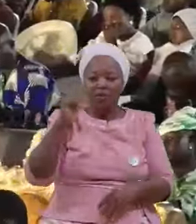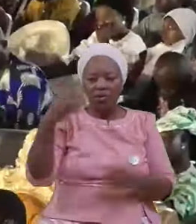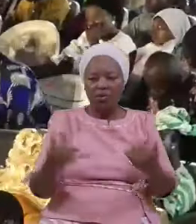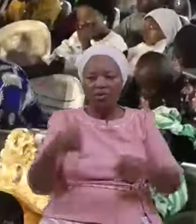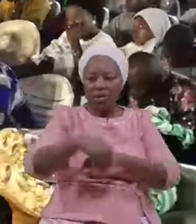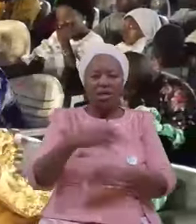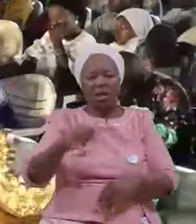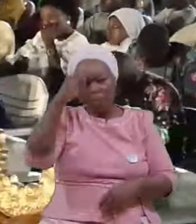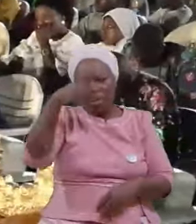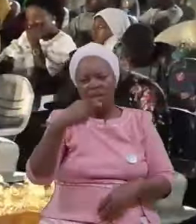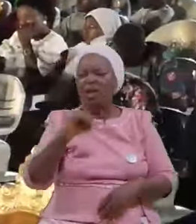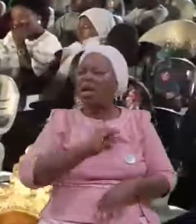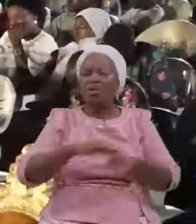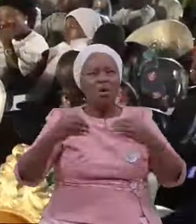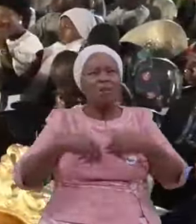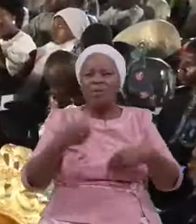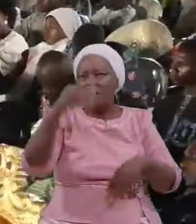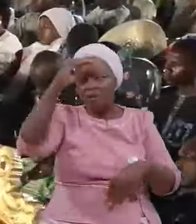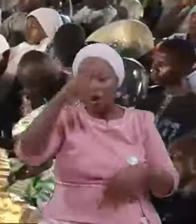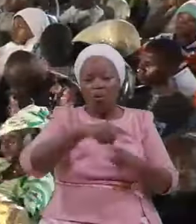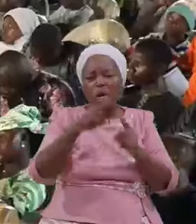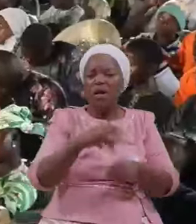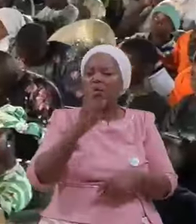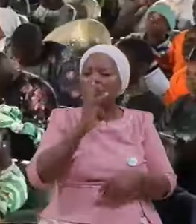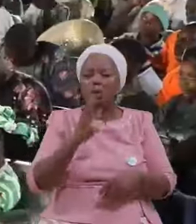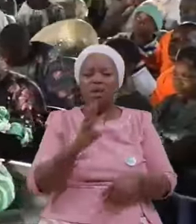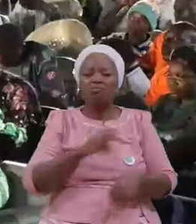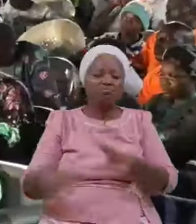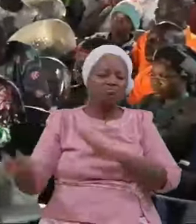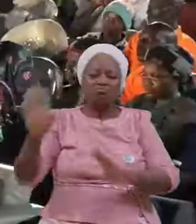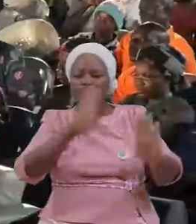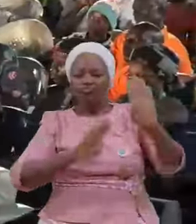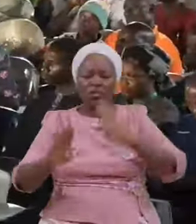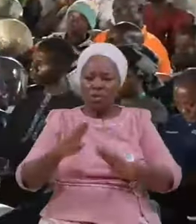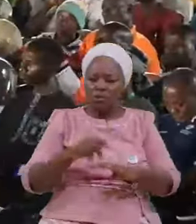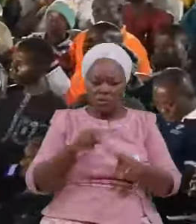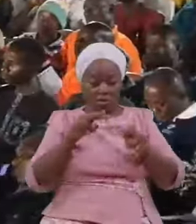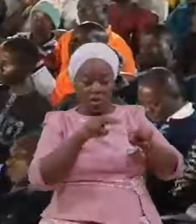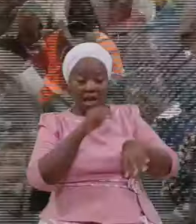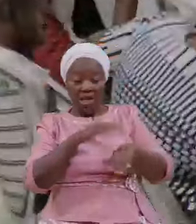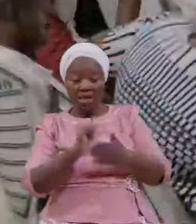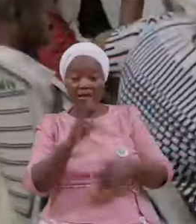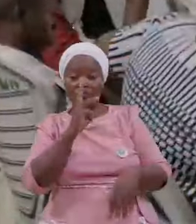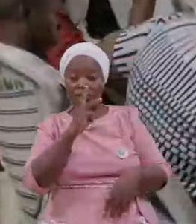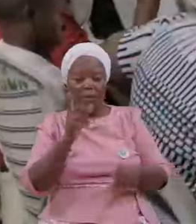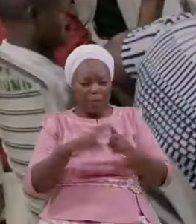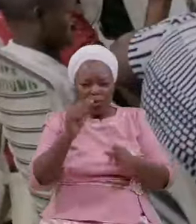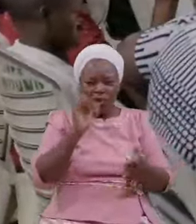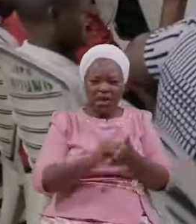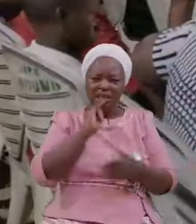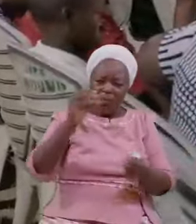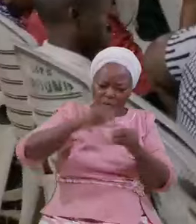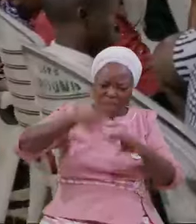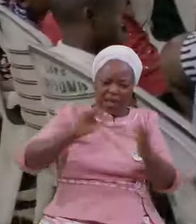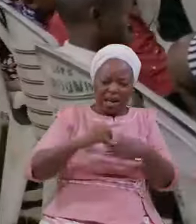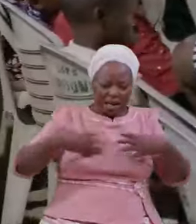man. When the water is troubled, he was still looking at the water, but the one greater than the healing water is